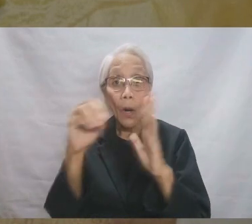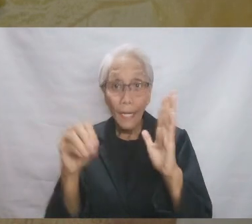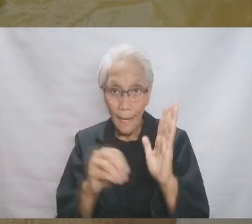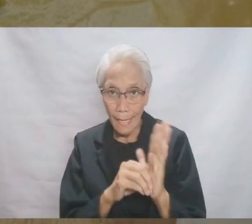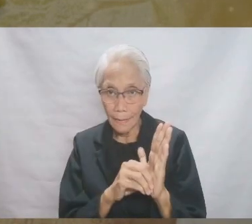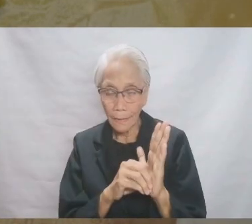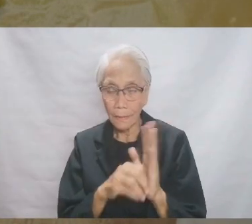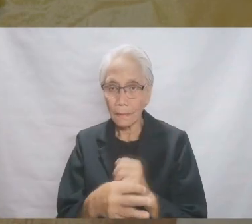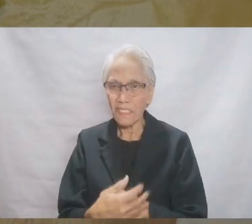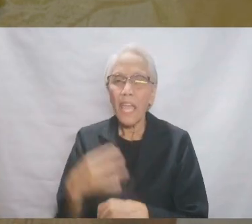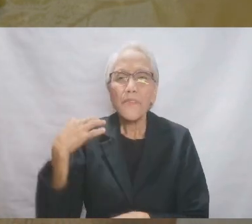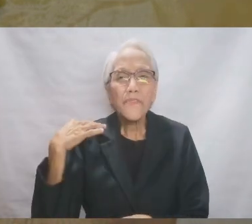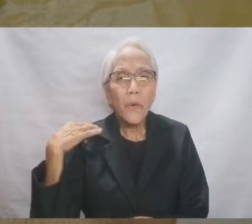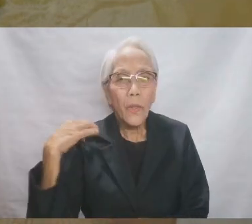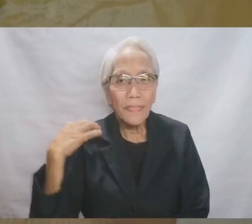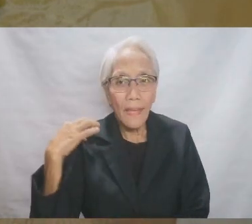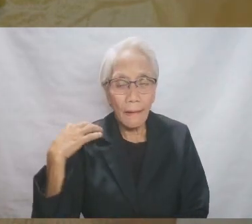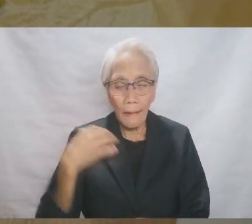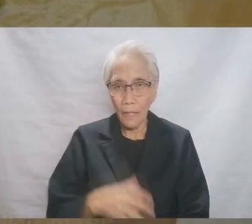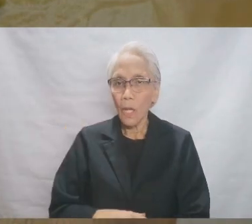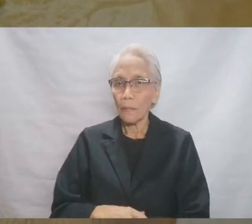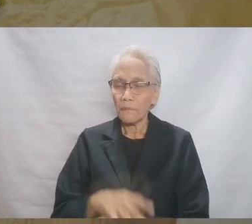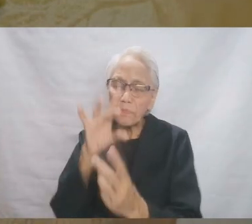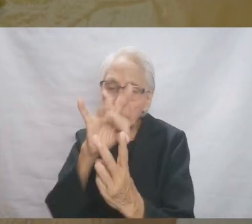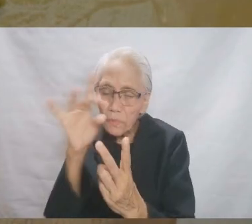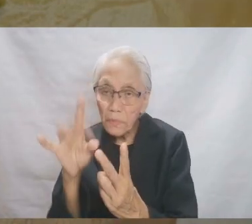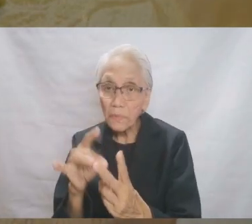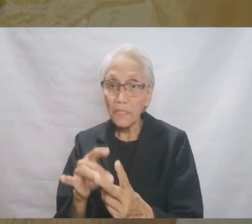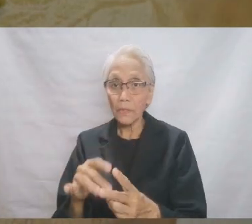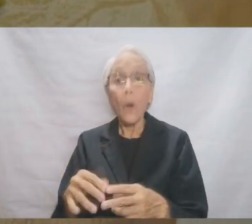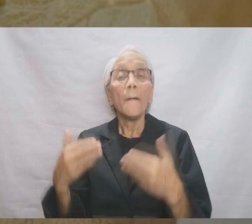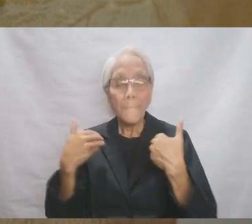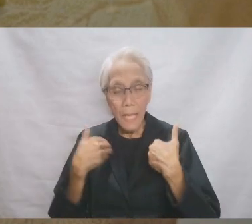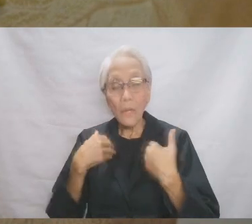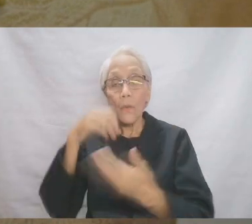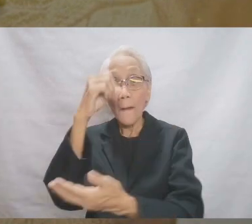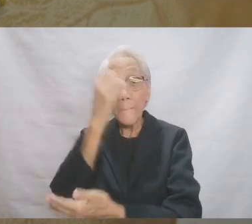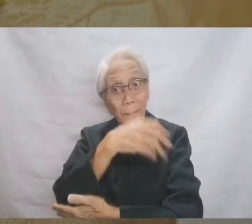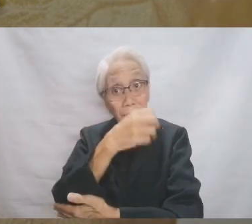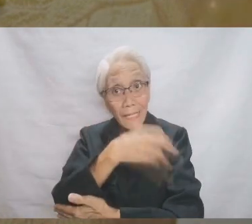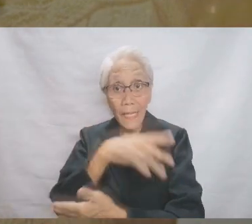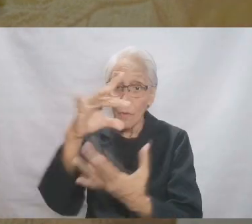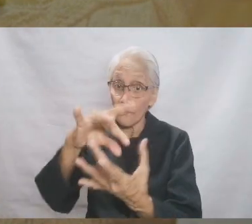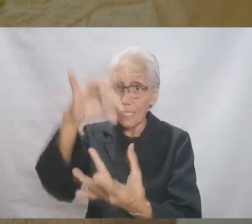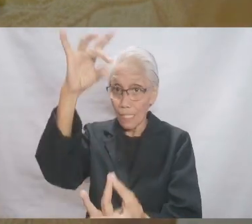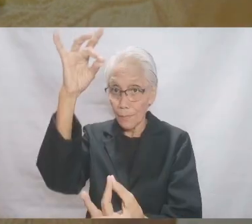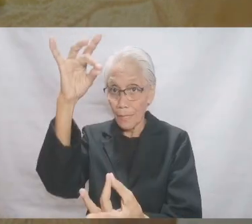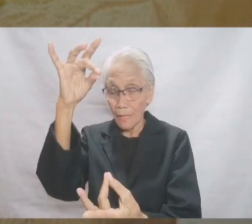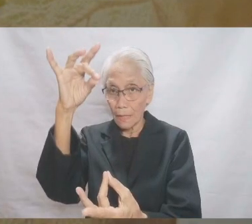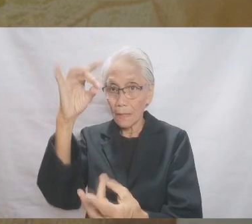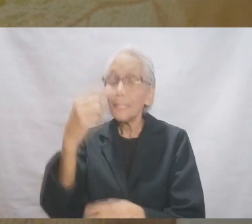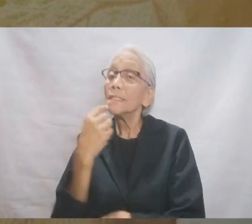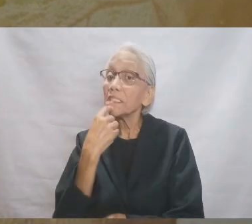nilang ordinance. Voluntary lang yon, optional, kaya mayroong baptism of the Spirit.